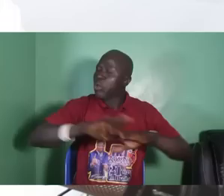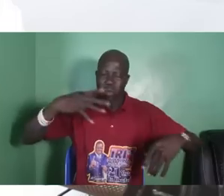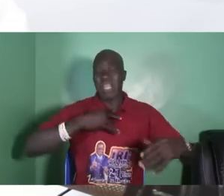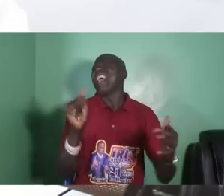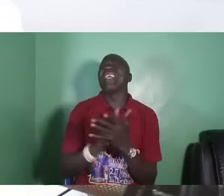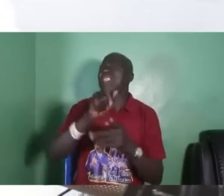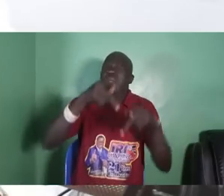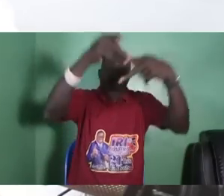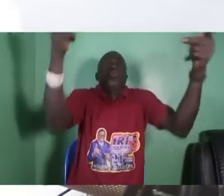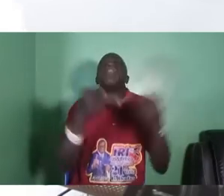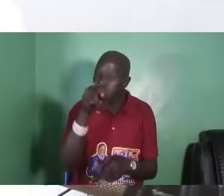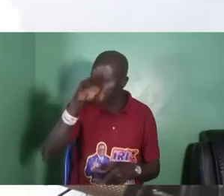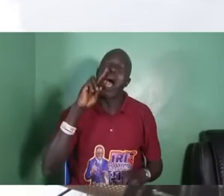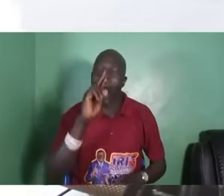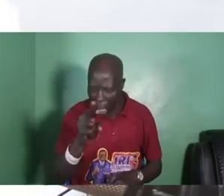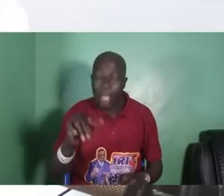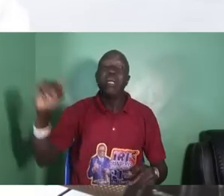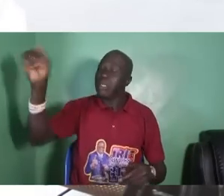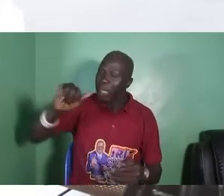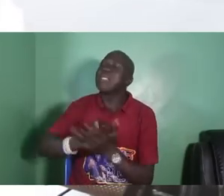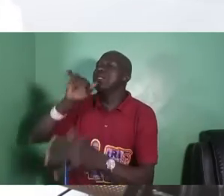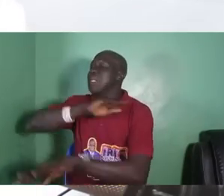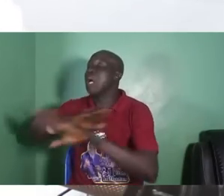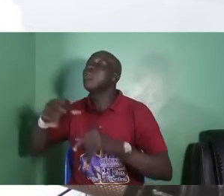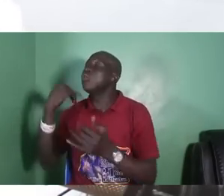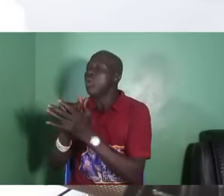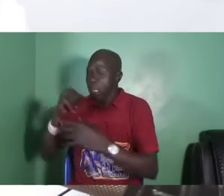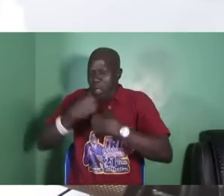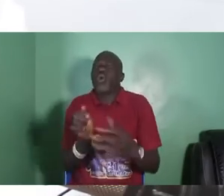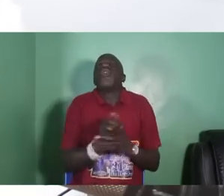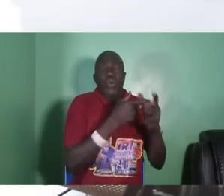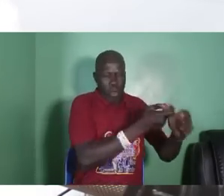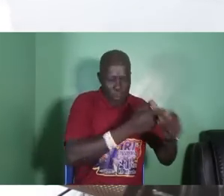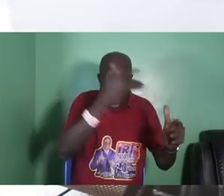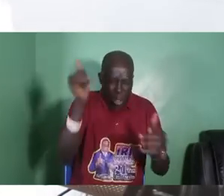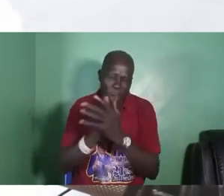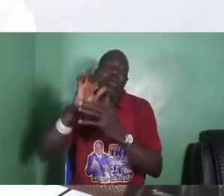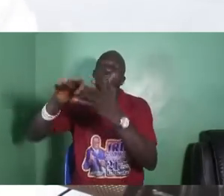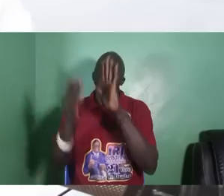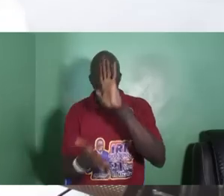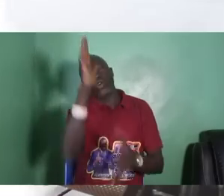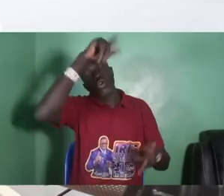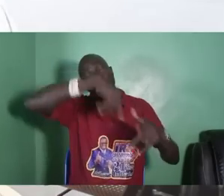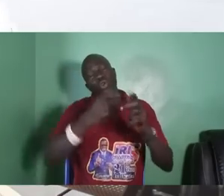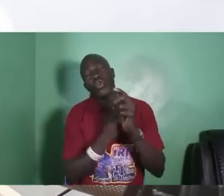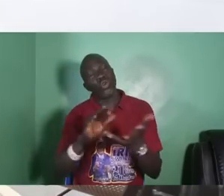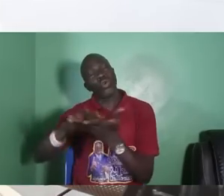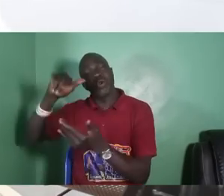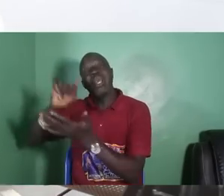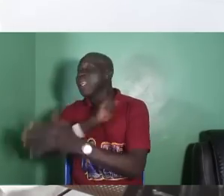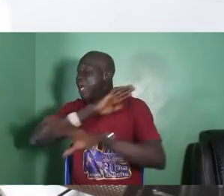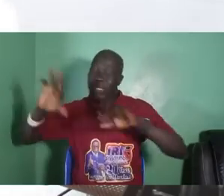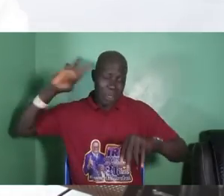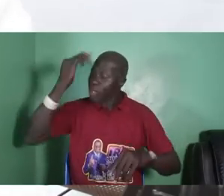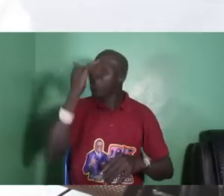it but wa yin. They don't like your position. Yes, ne. Yes. One dem as sare duro ogo you will be running after your glory no say gbadọ